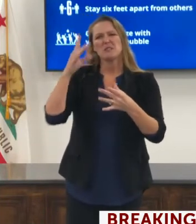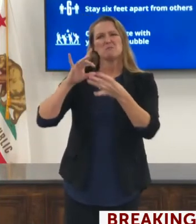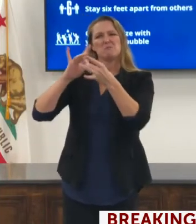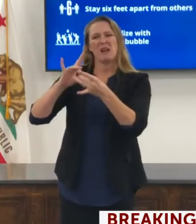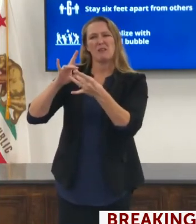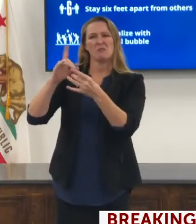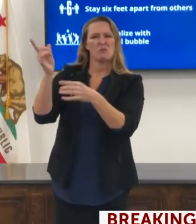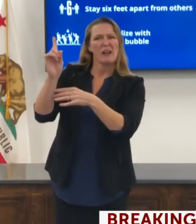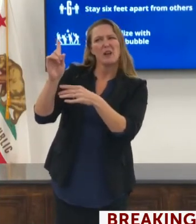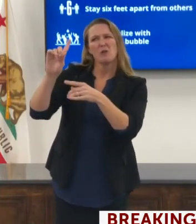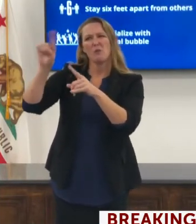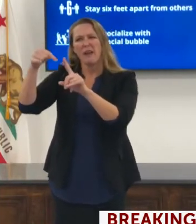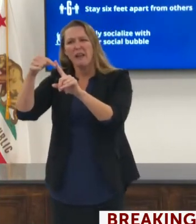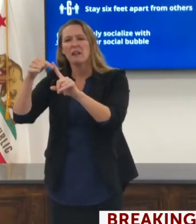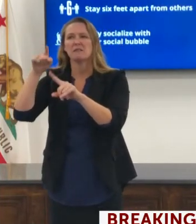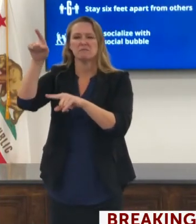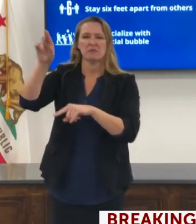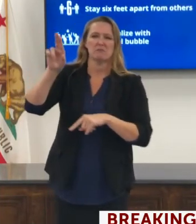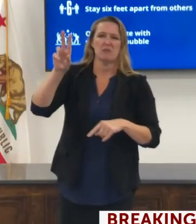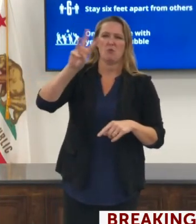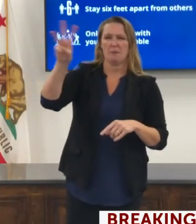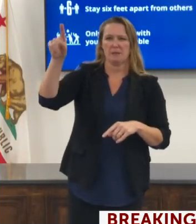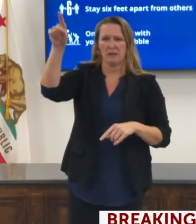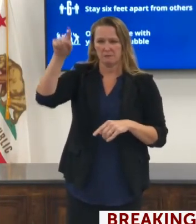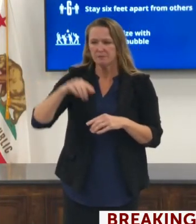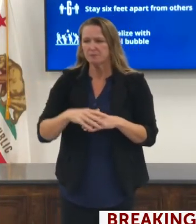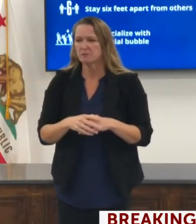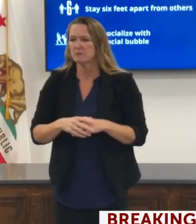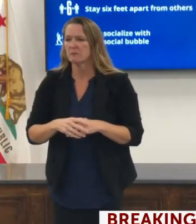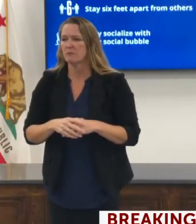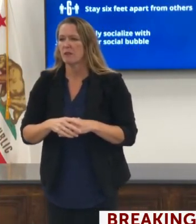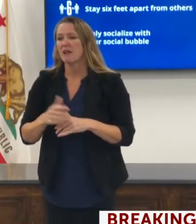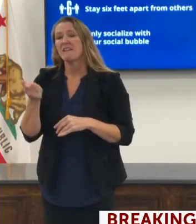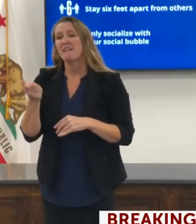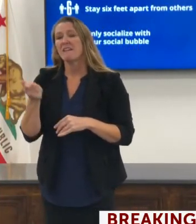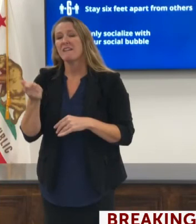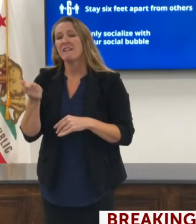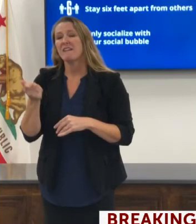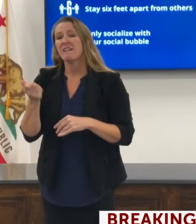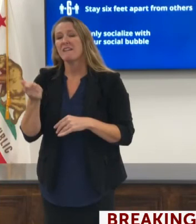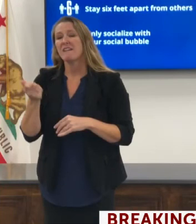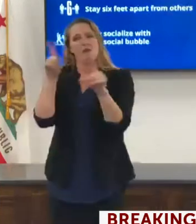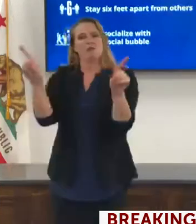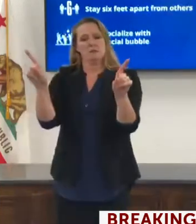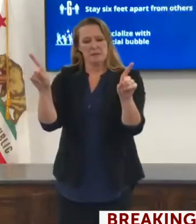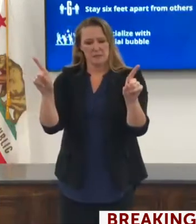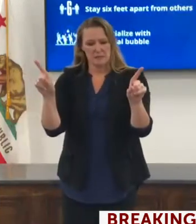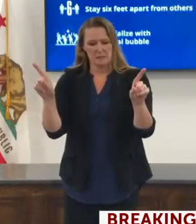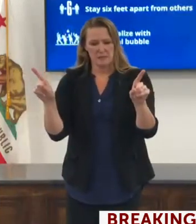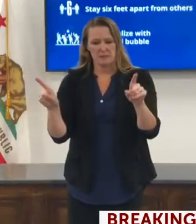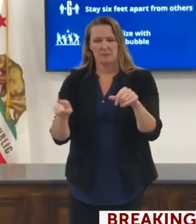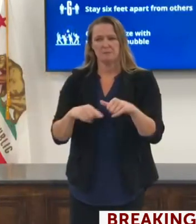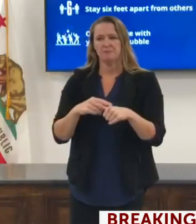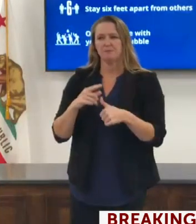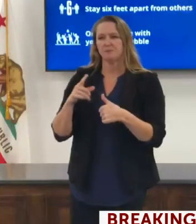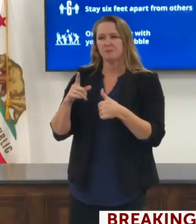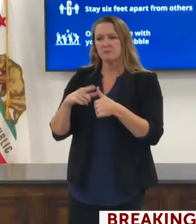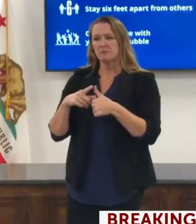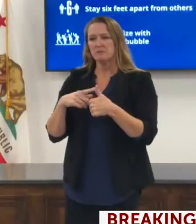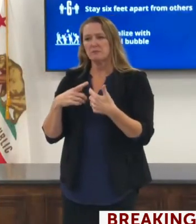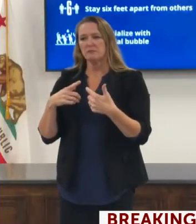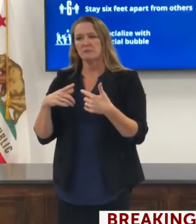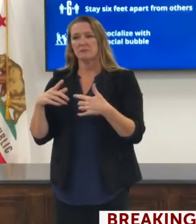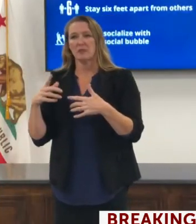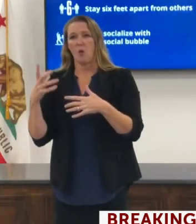on readyslow.org. Just a few other new announcements for today. A reminder to save